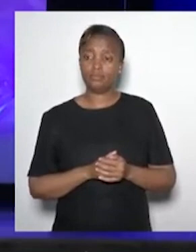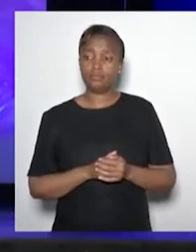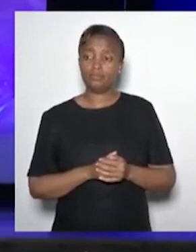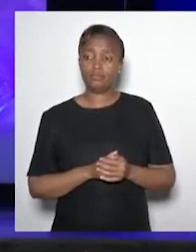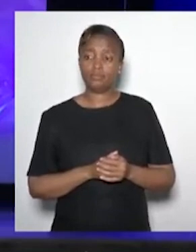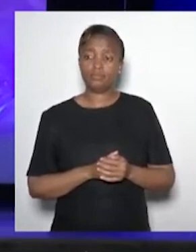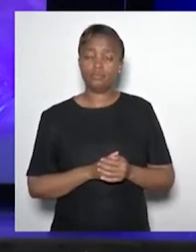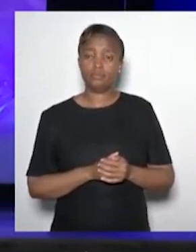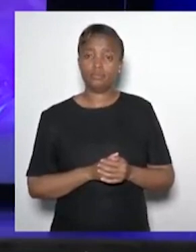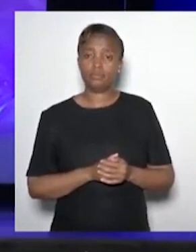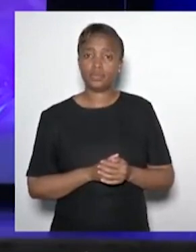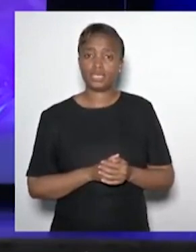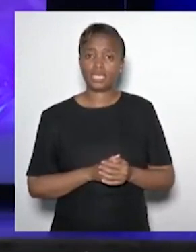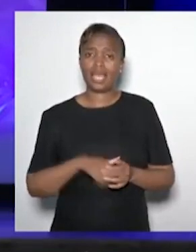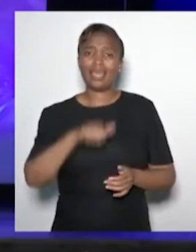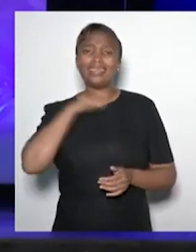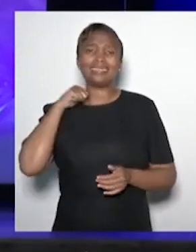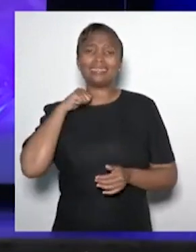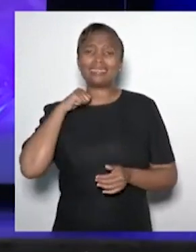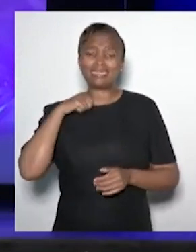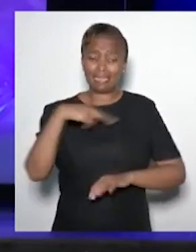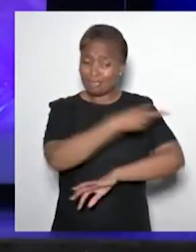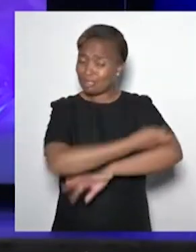Killing, robbing banks.